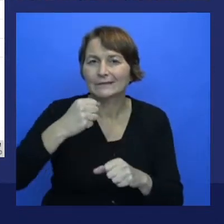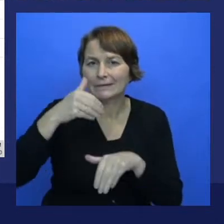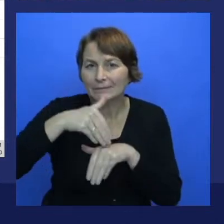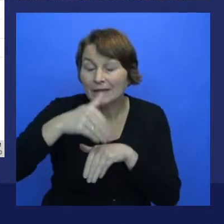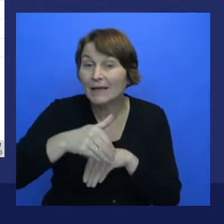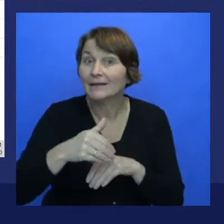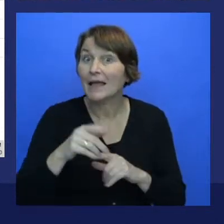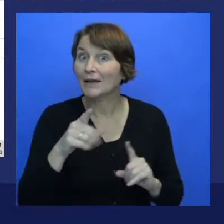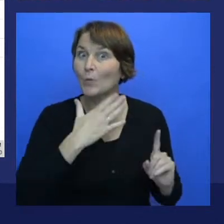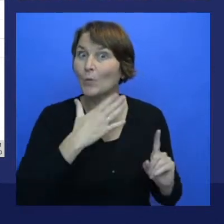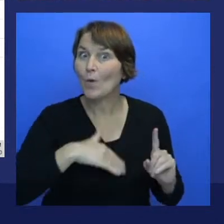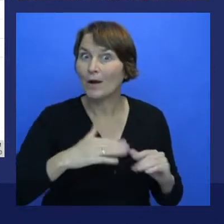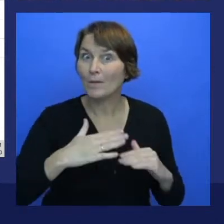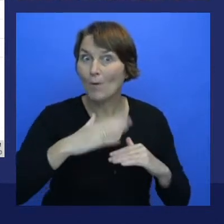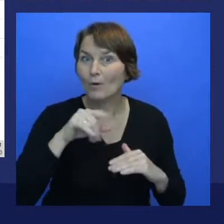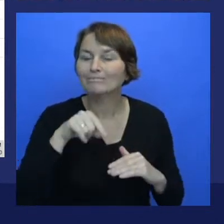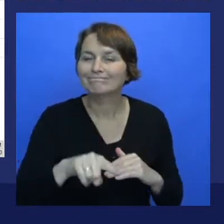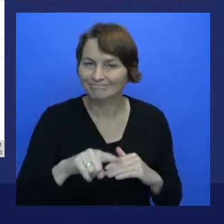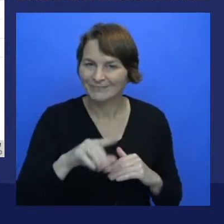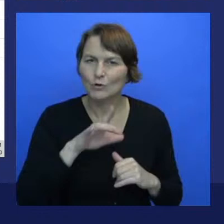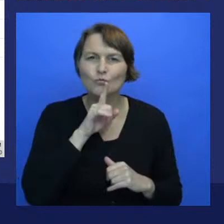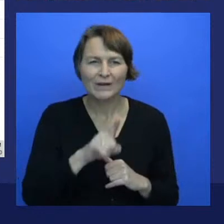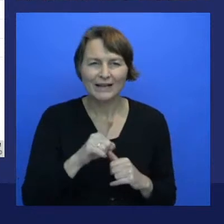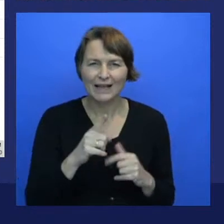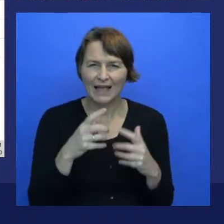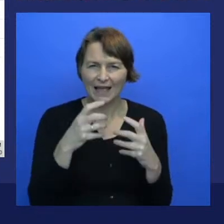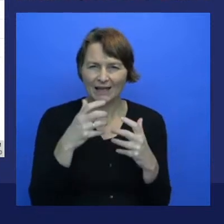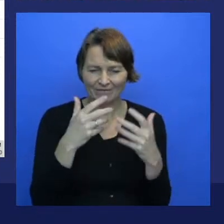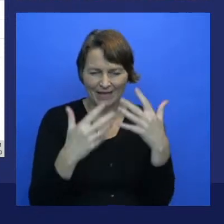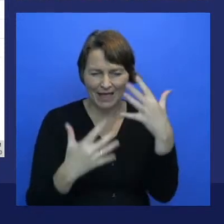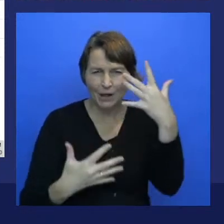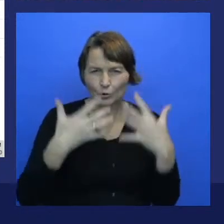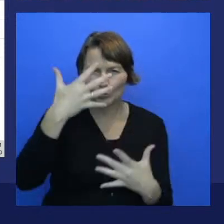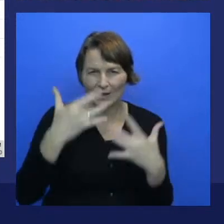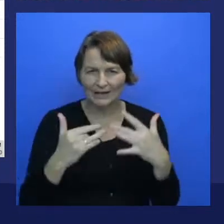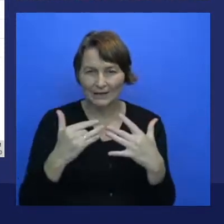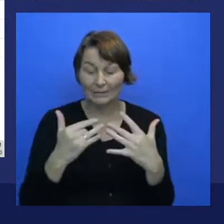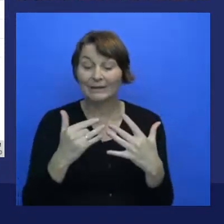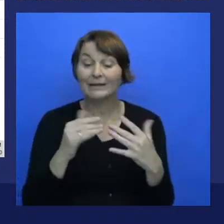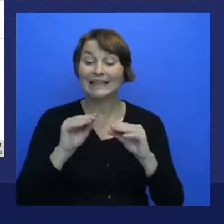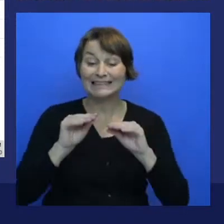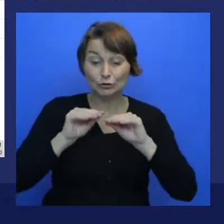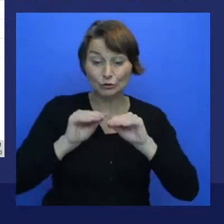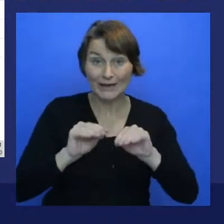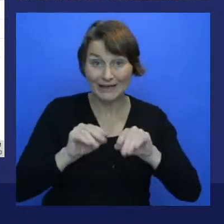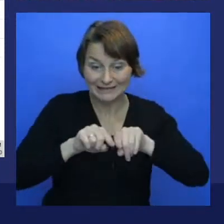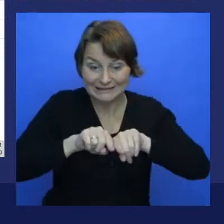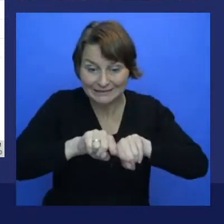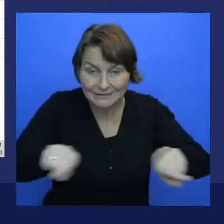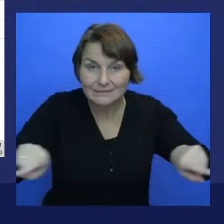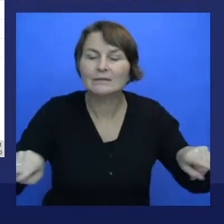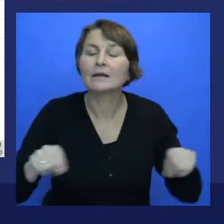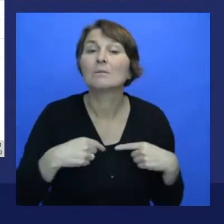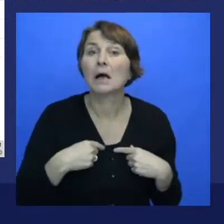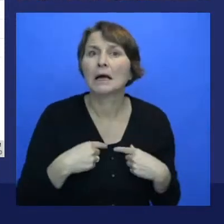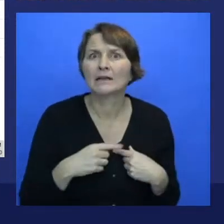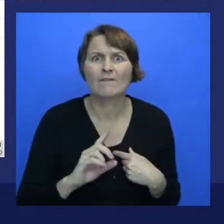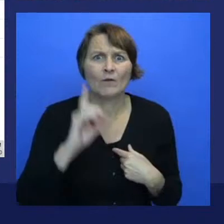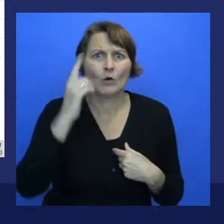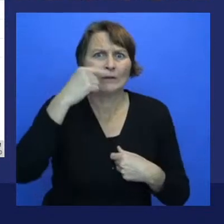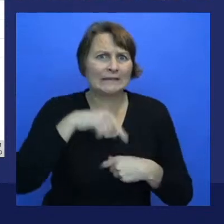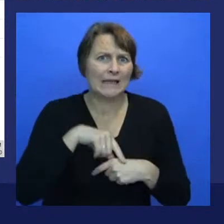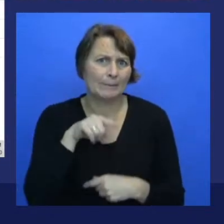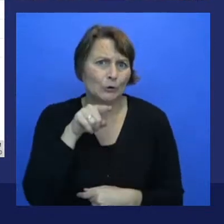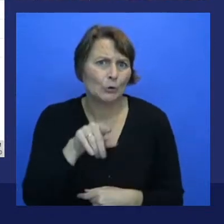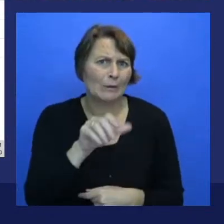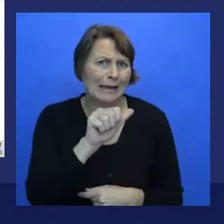in, the machine learning algorithms that you can use to train these things. So if you're just getting started with machine learning, but you want to do something a little bit more